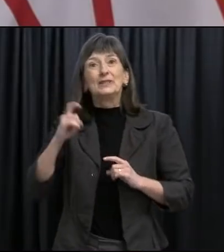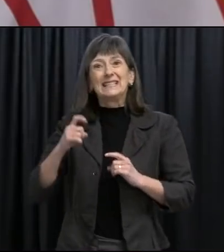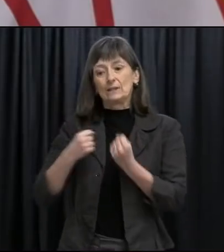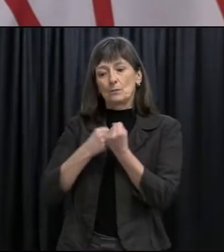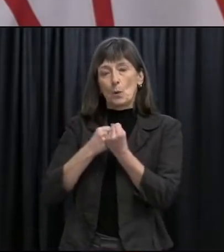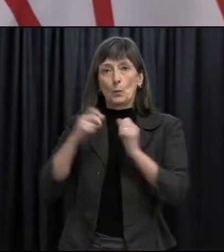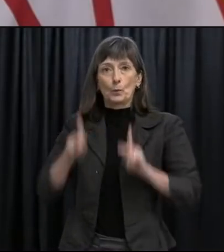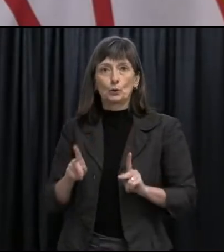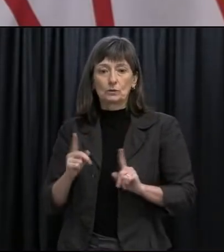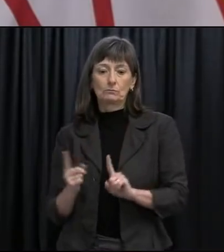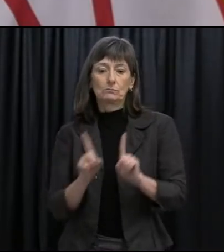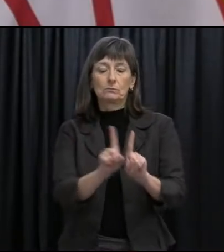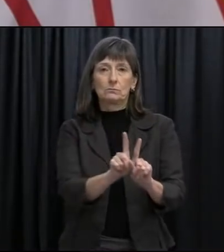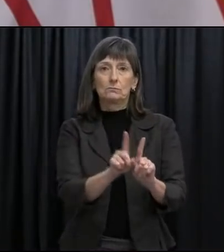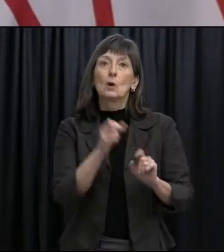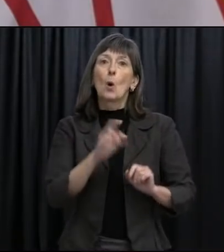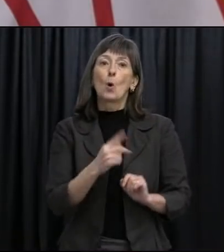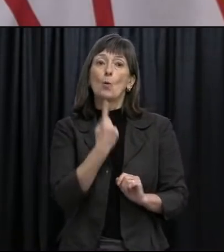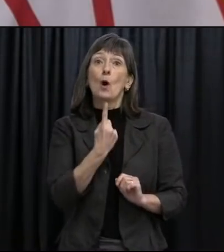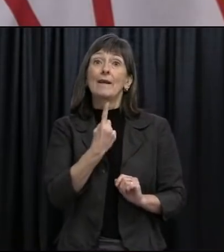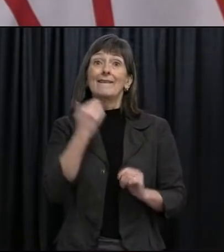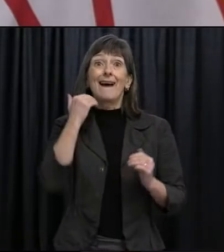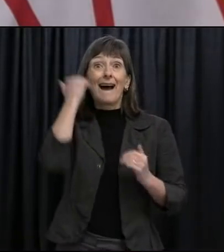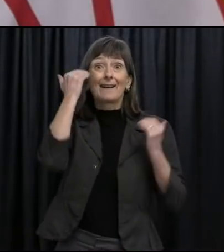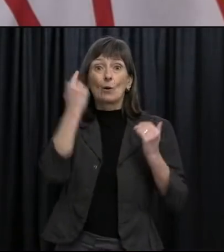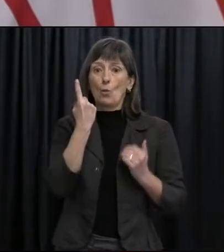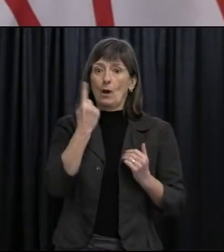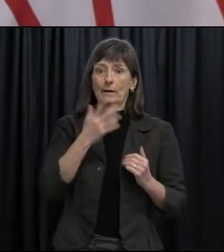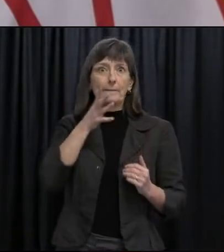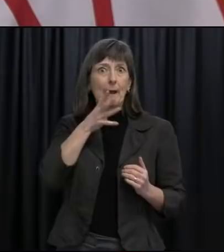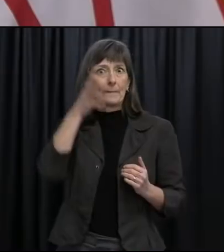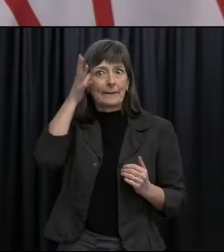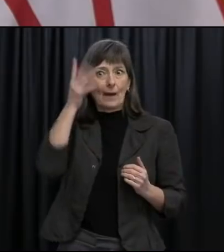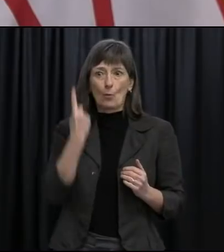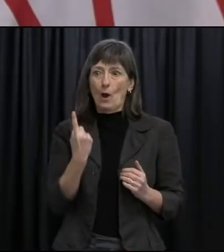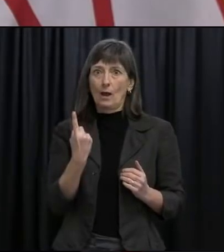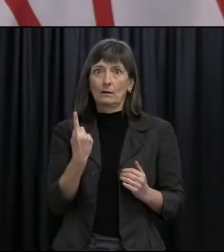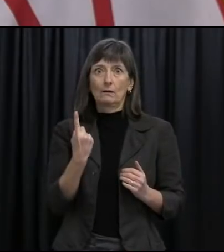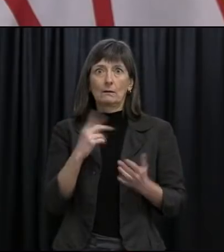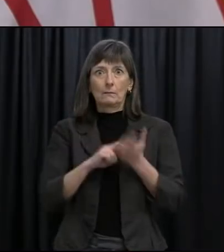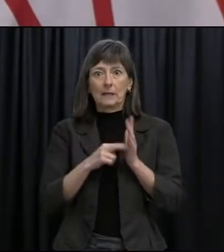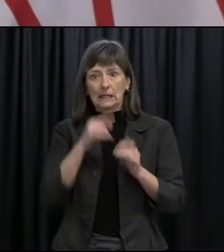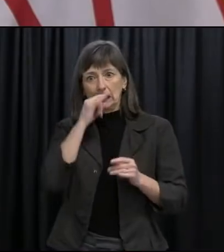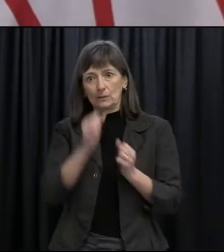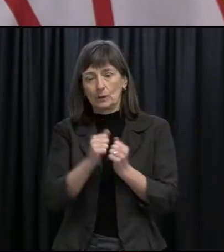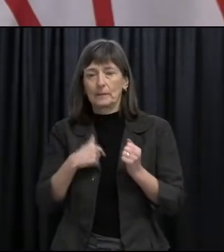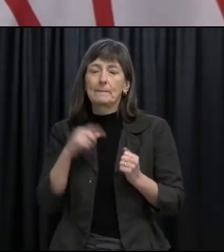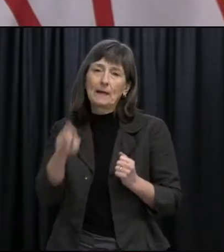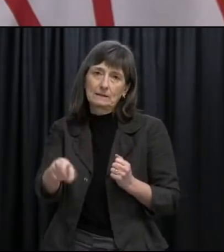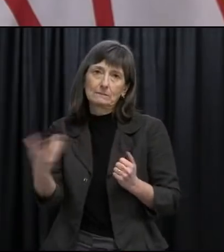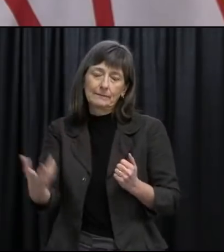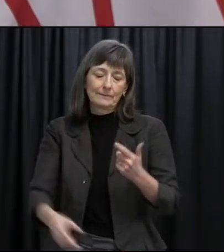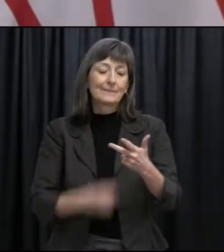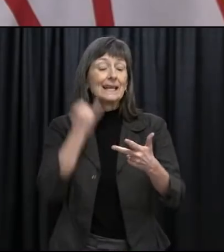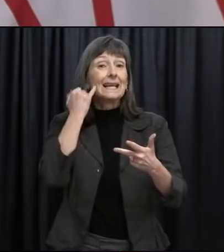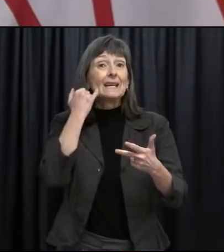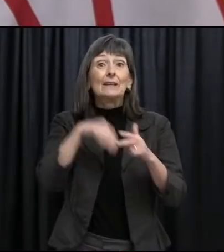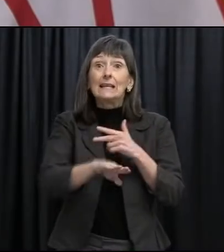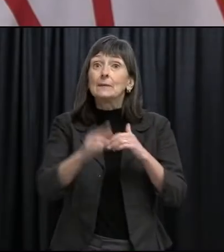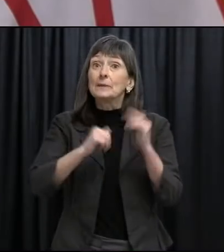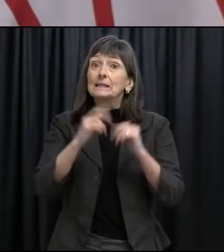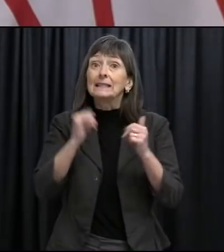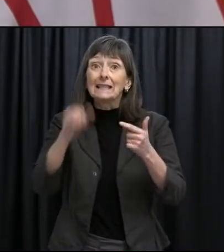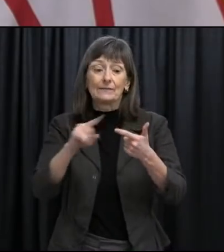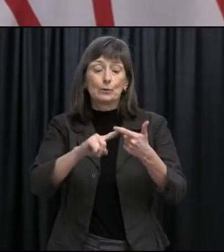other adults in the home to care for children. If you are required to be physically present at work, or if you